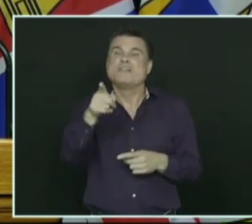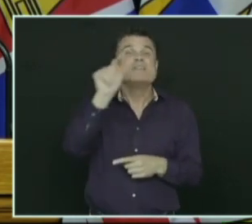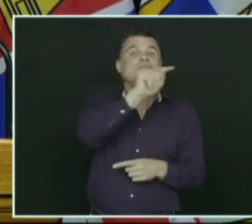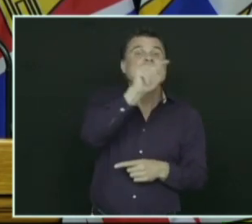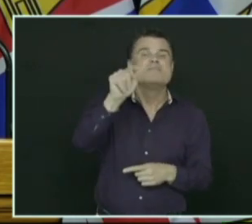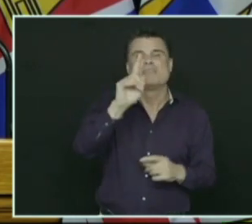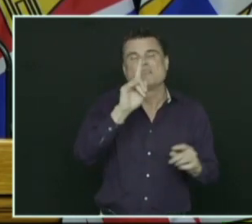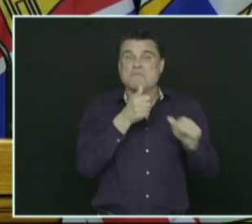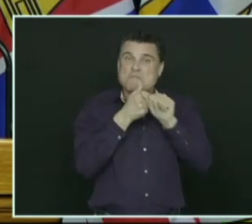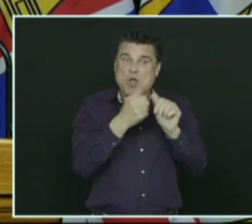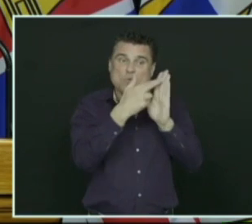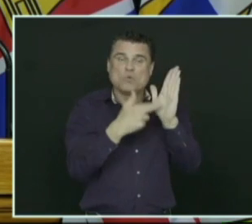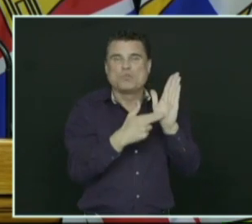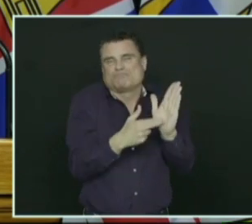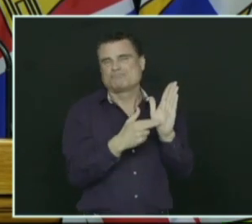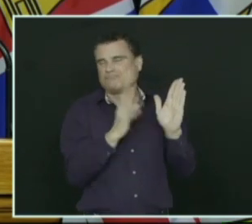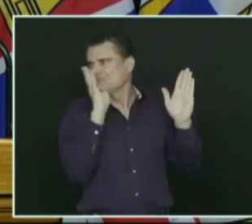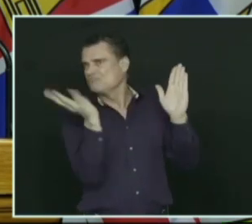right thing.